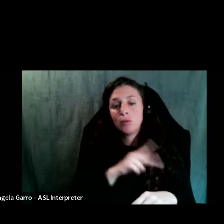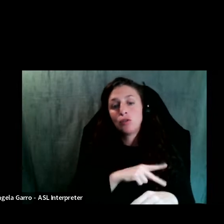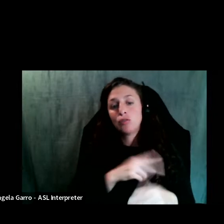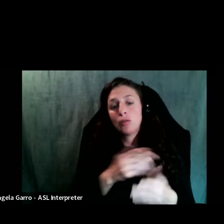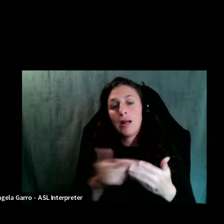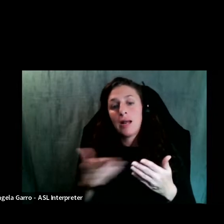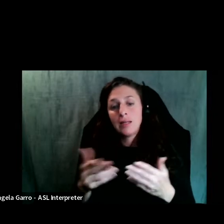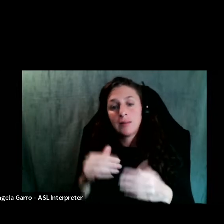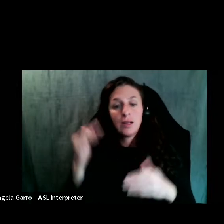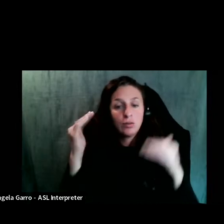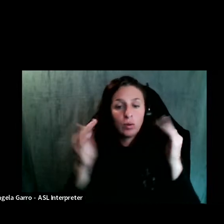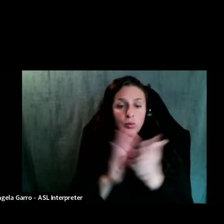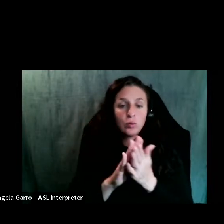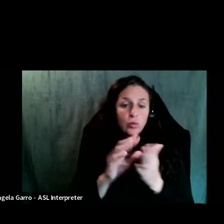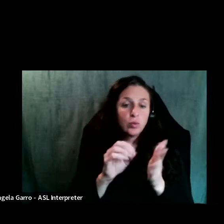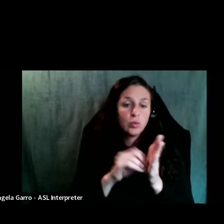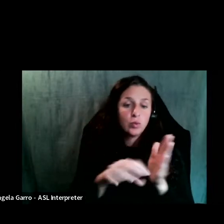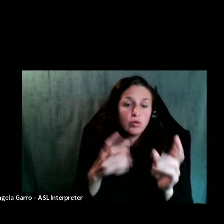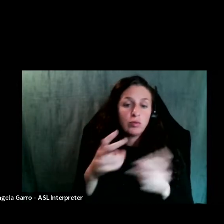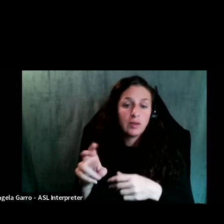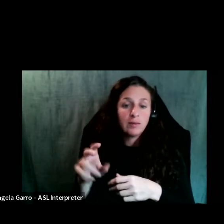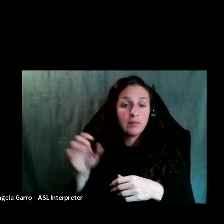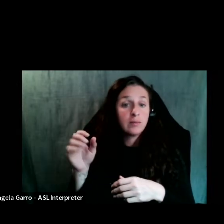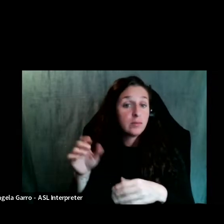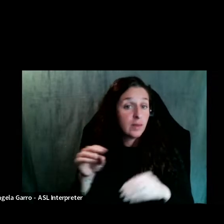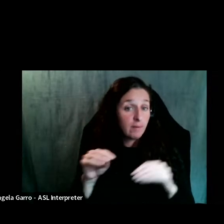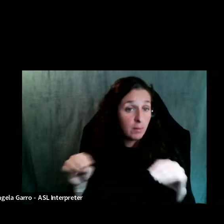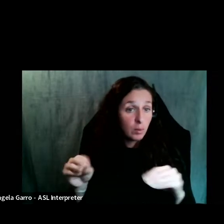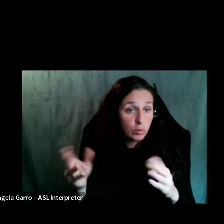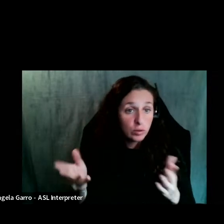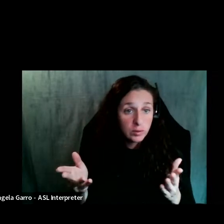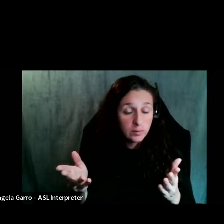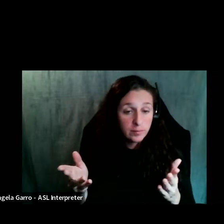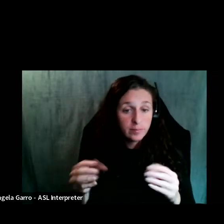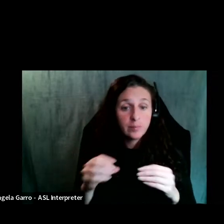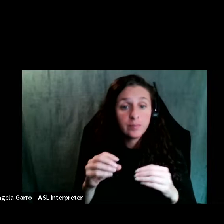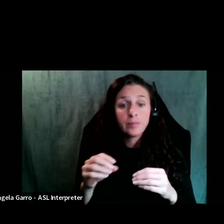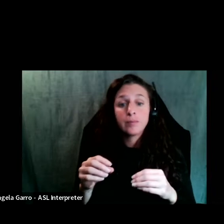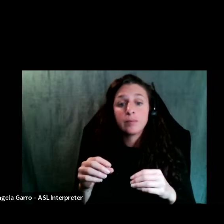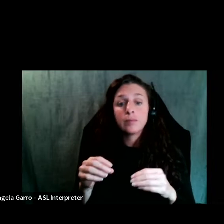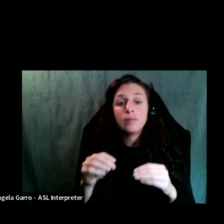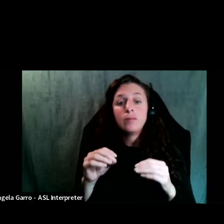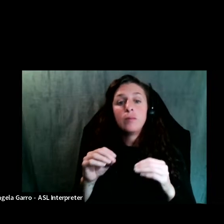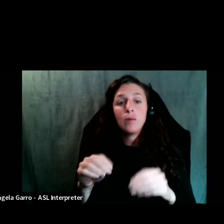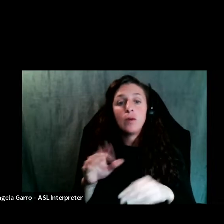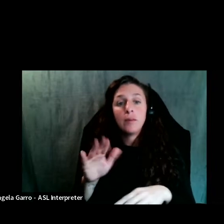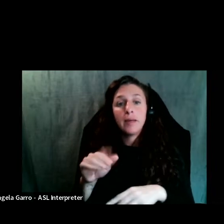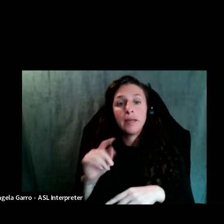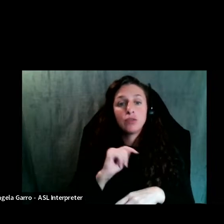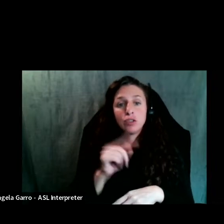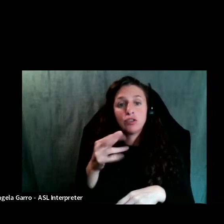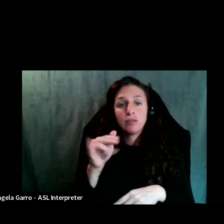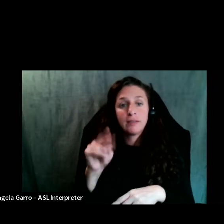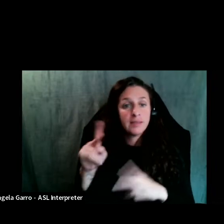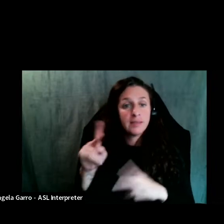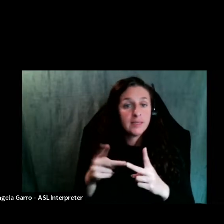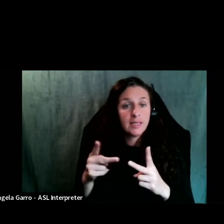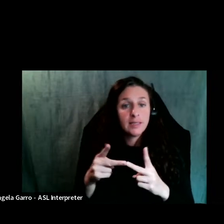student transfers. Okay, is there a motion? So moved. So moved by Trustee Griffin. Second.